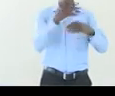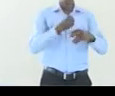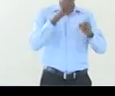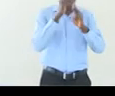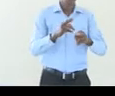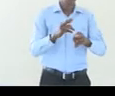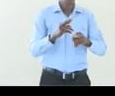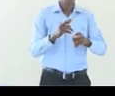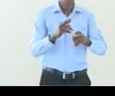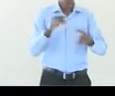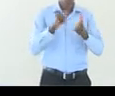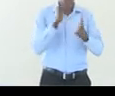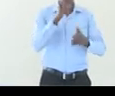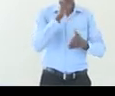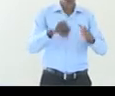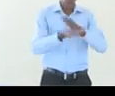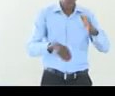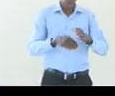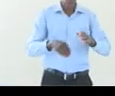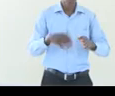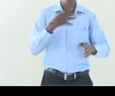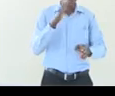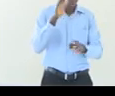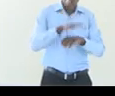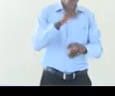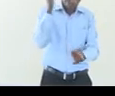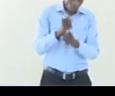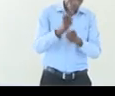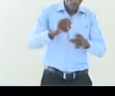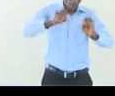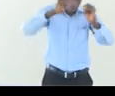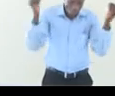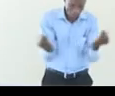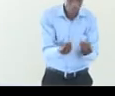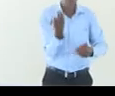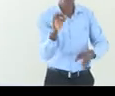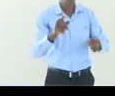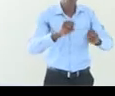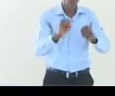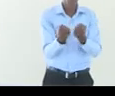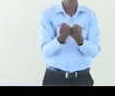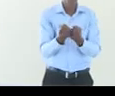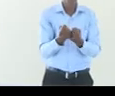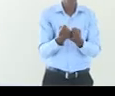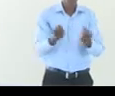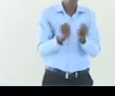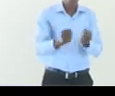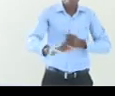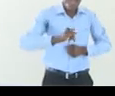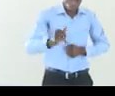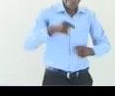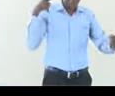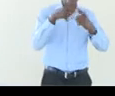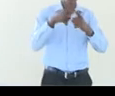peace is the peace of the graveyard, such as we had during the military. During the military, we had peace, but it was